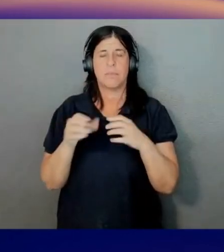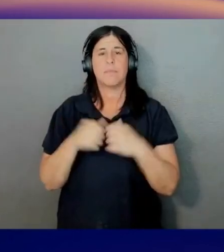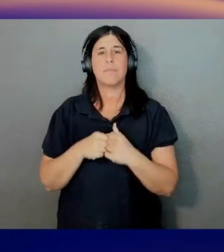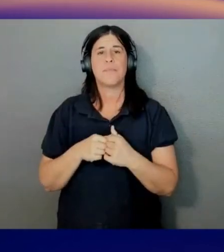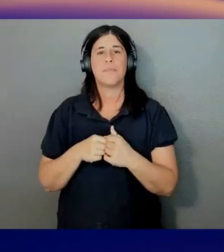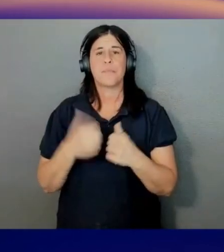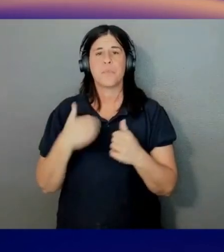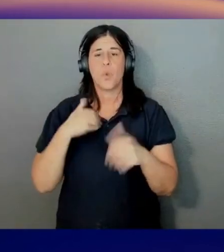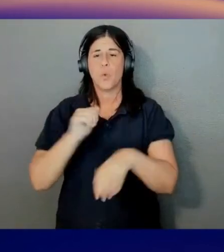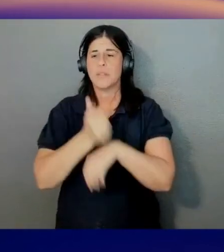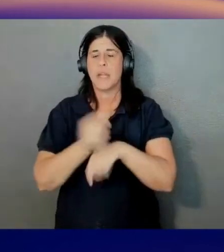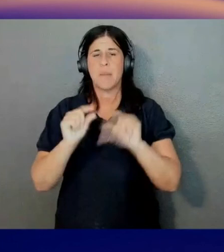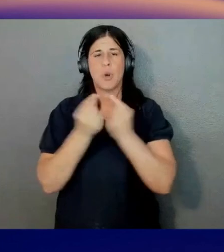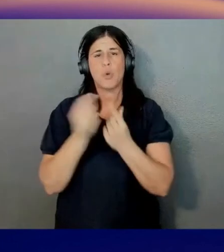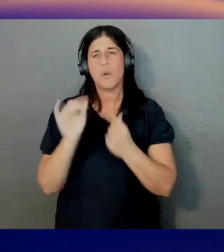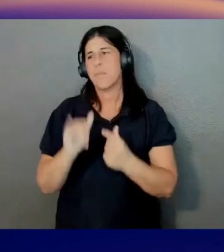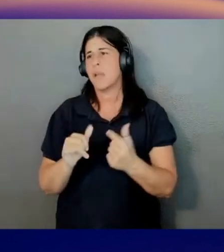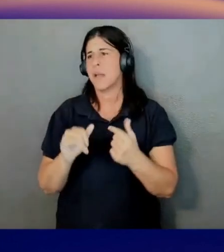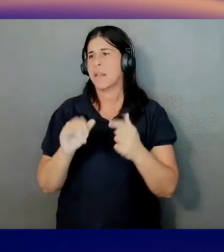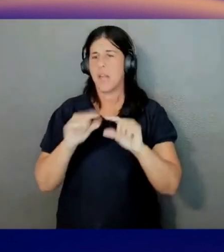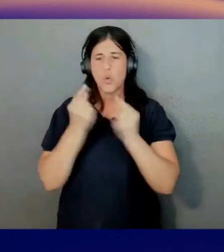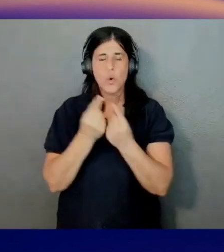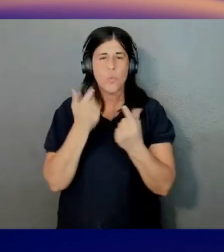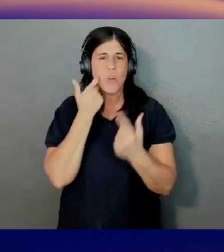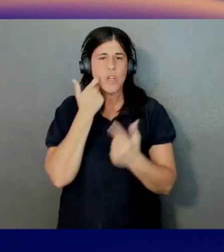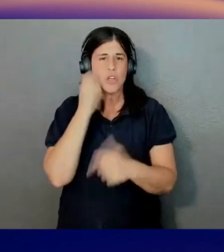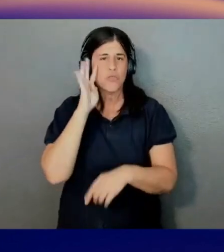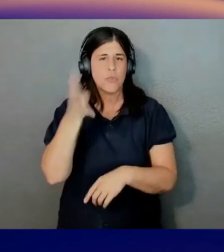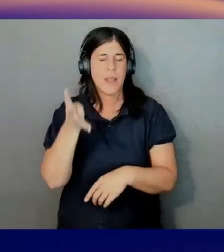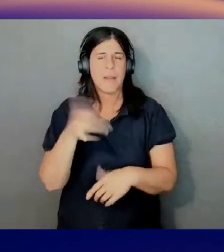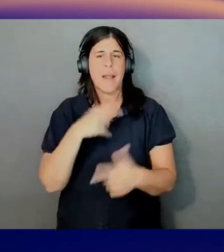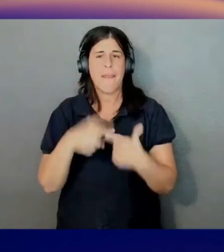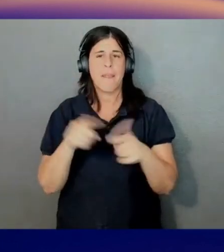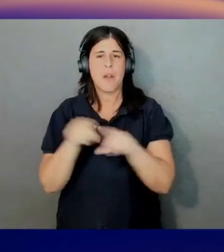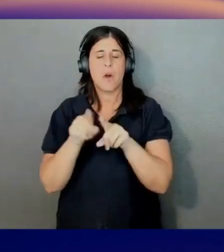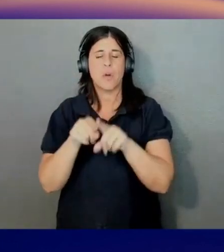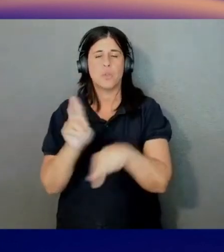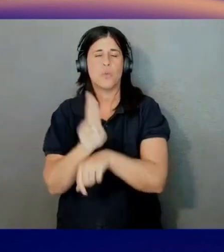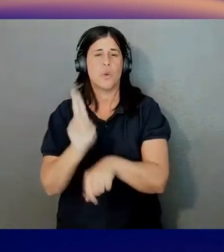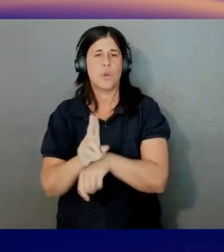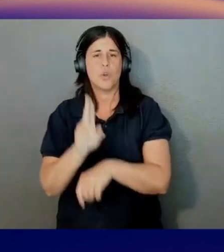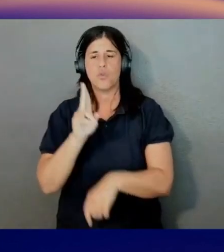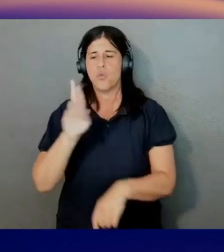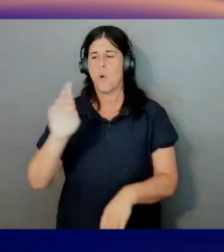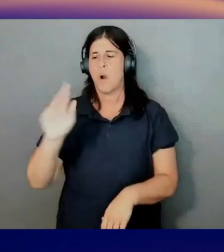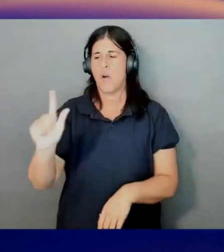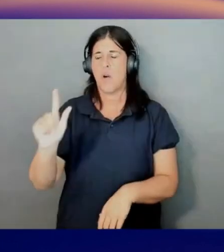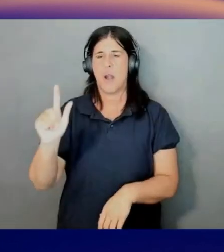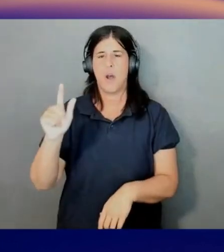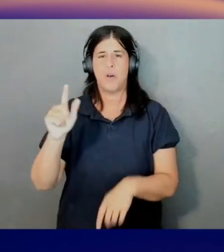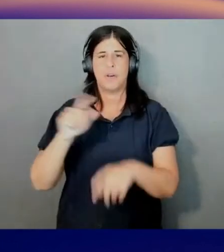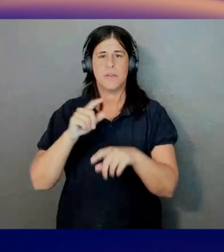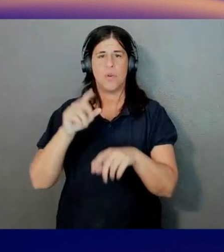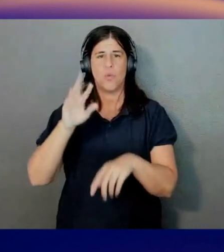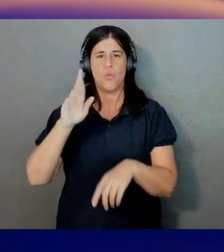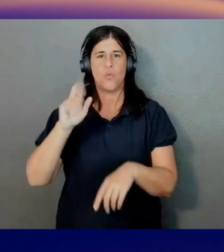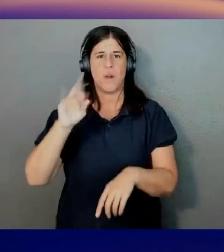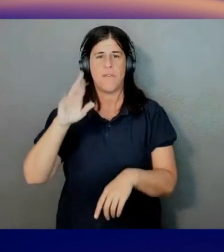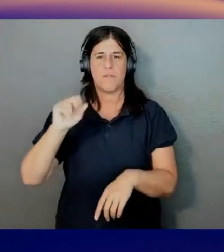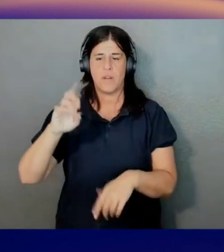group like what are the group we created. That way, here also we are using the URL reference, and then we are trying to match the group